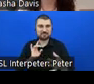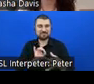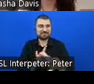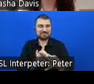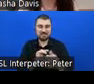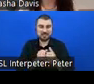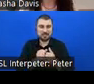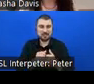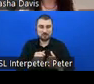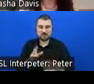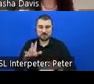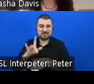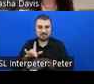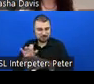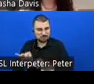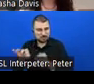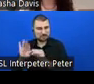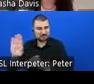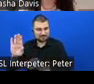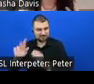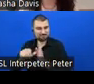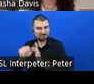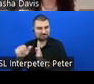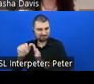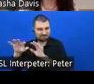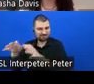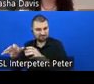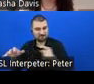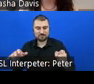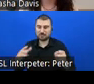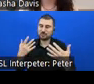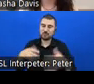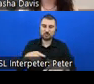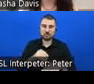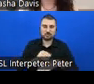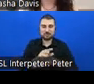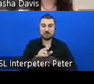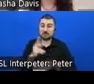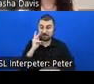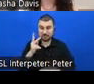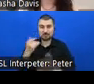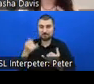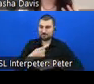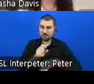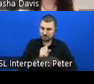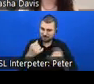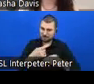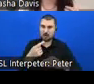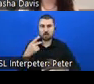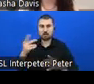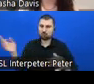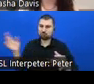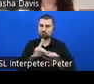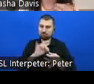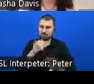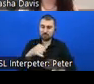so central to his work. And this also is an extension in our work today. We have access programs where there is a